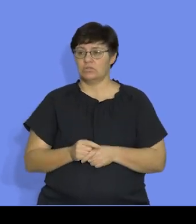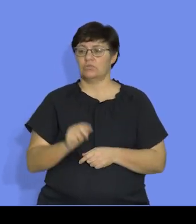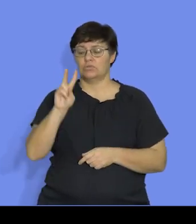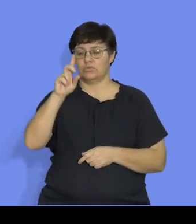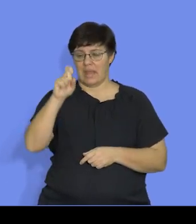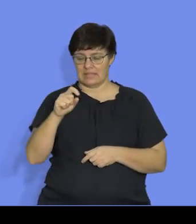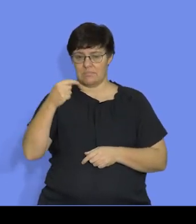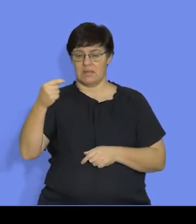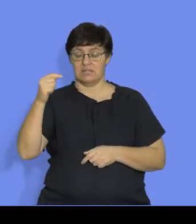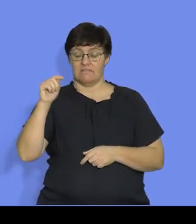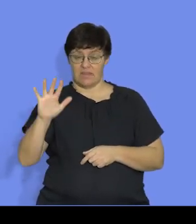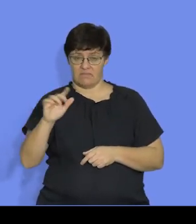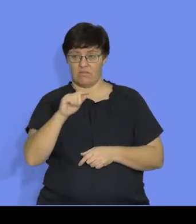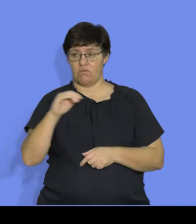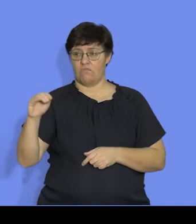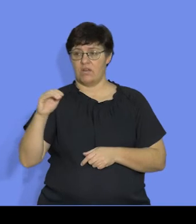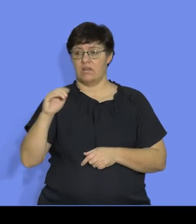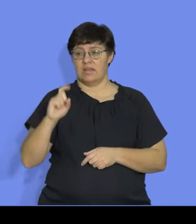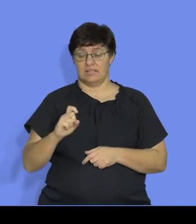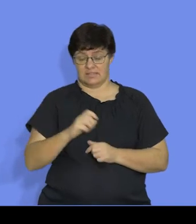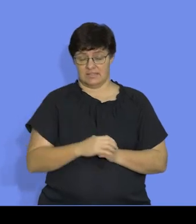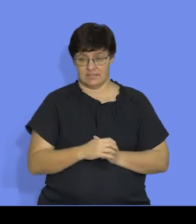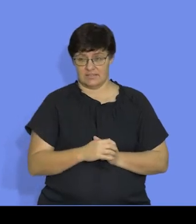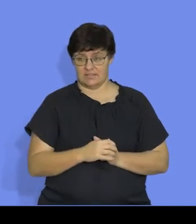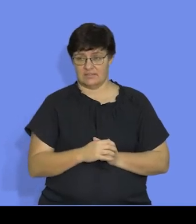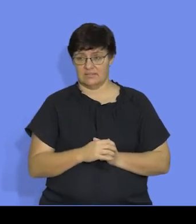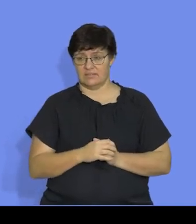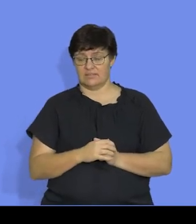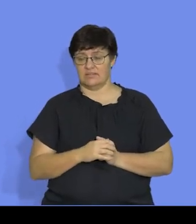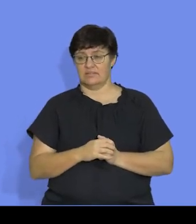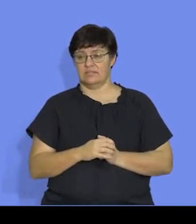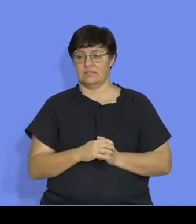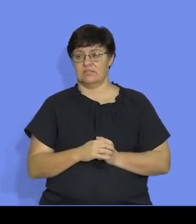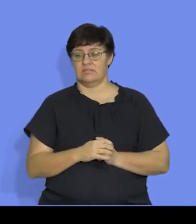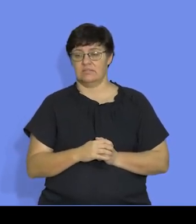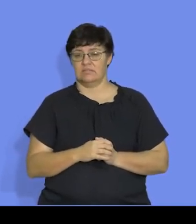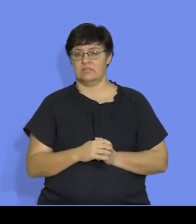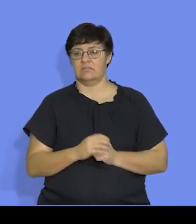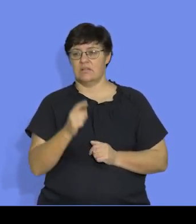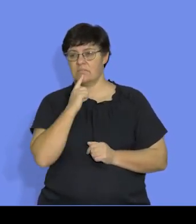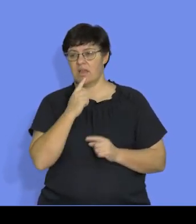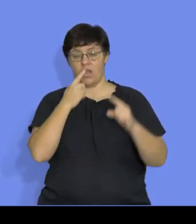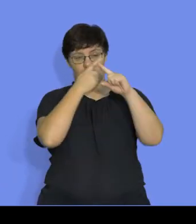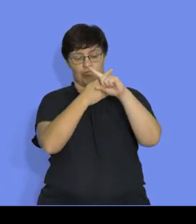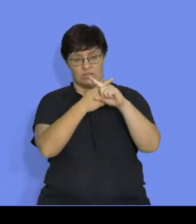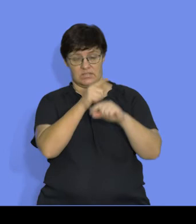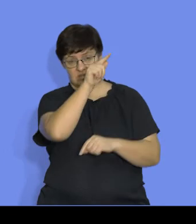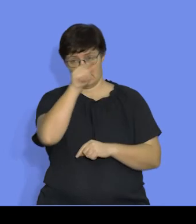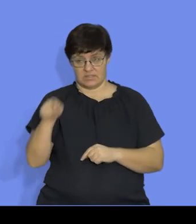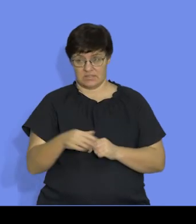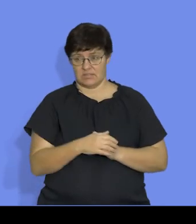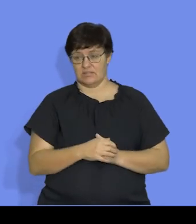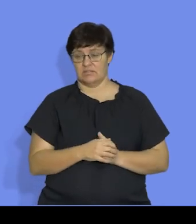to 2x minus 5 over x. I'm going to do some cross multiplication over